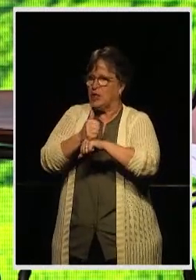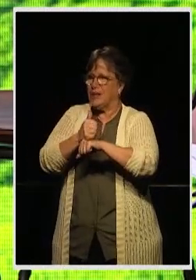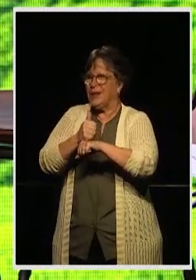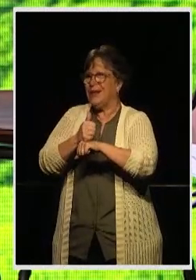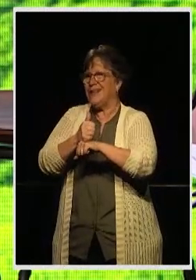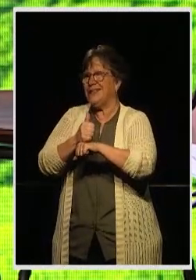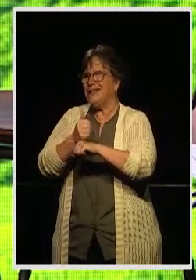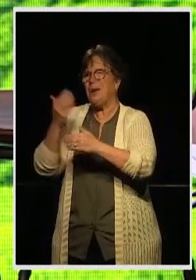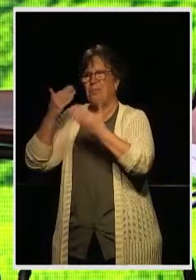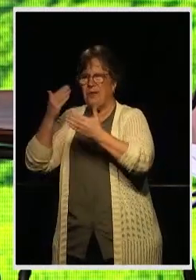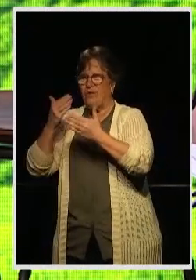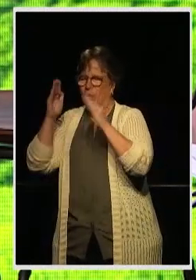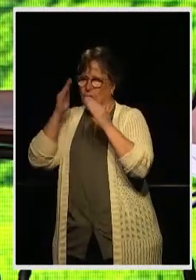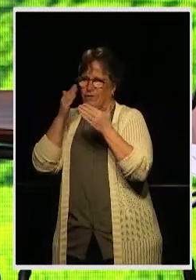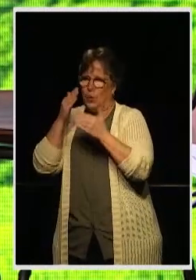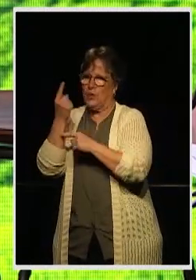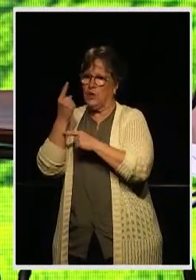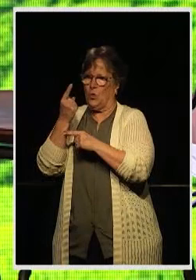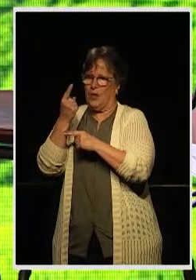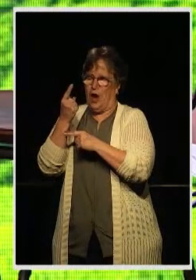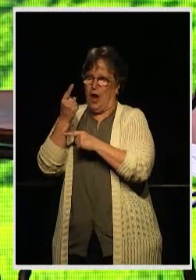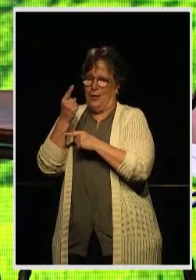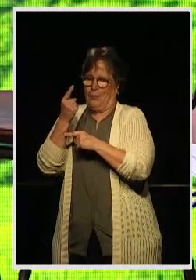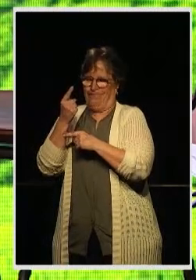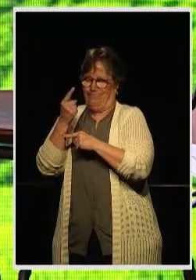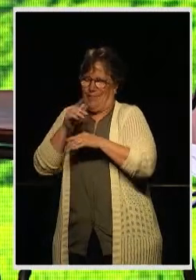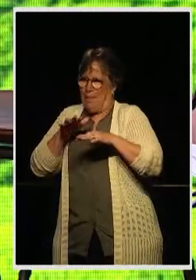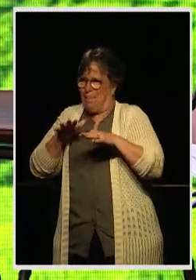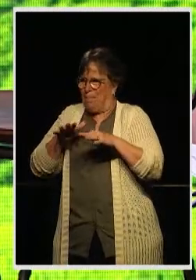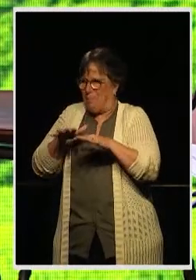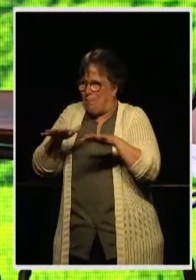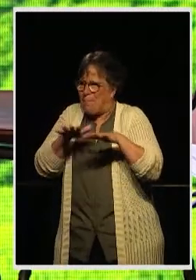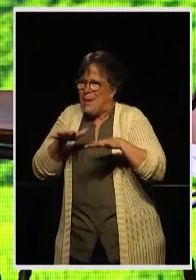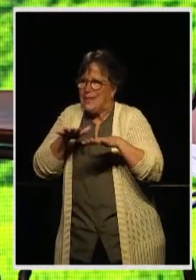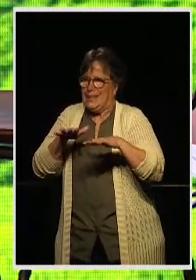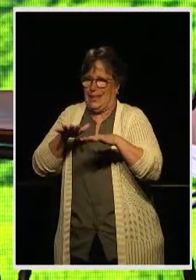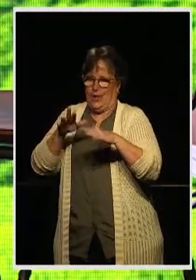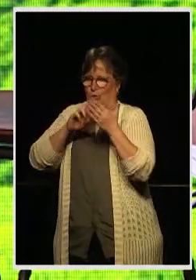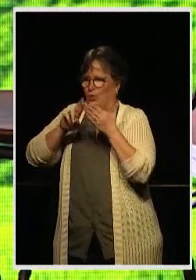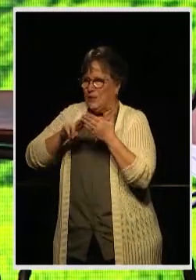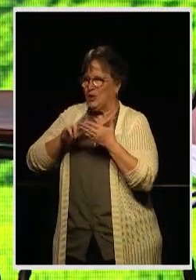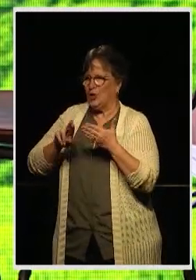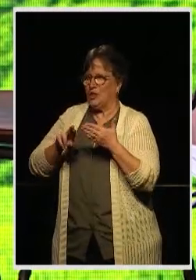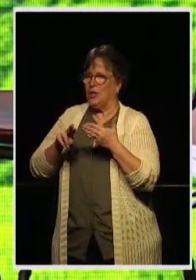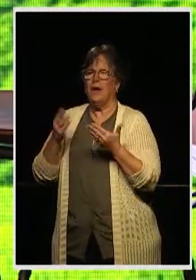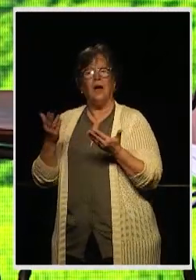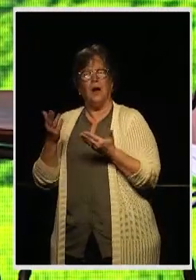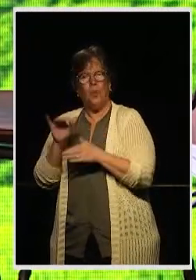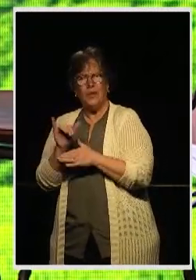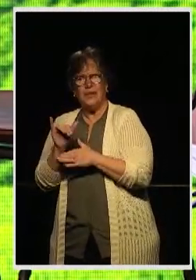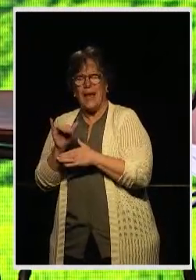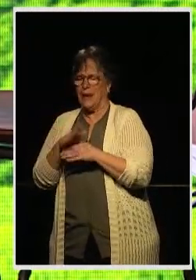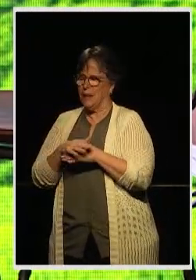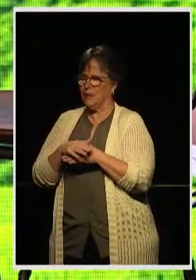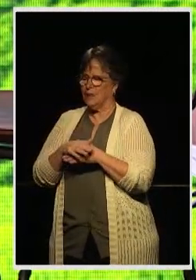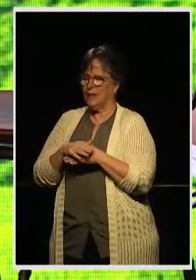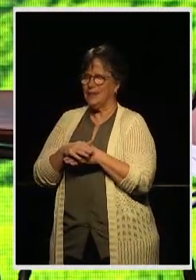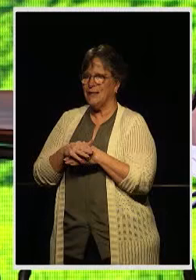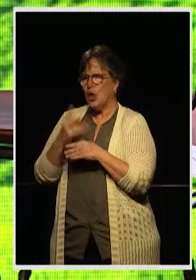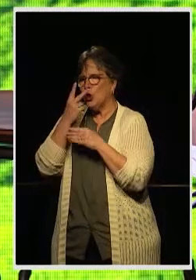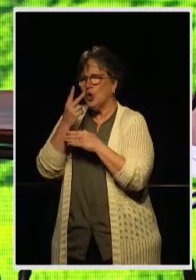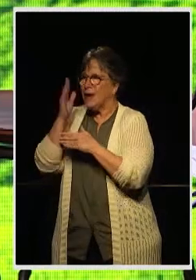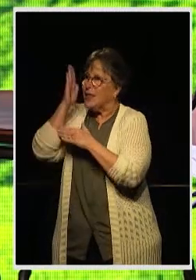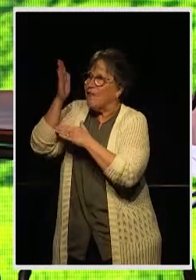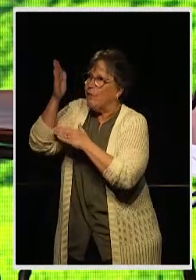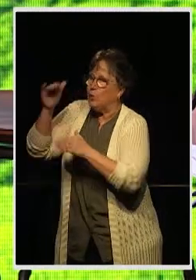basic research. And what that means is research that is really about peering into the future of science